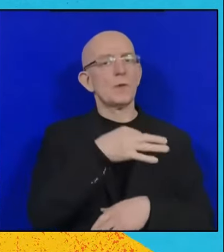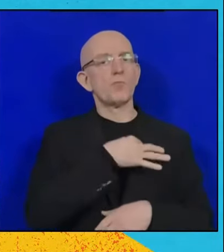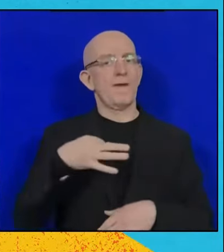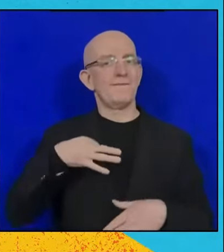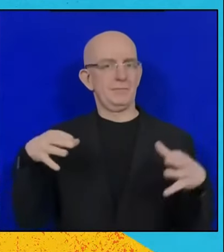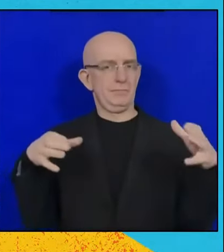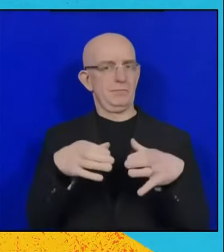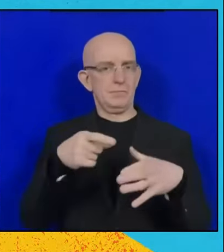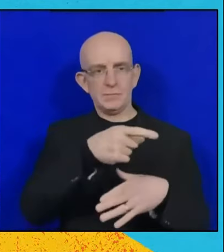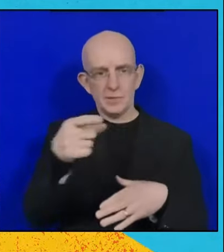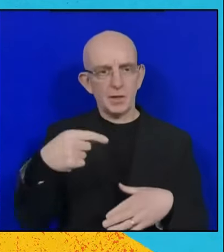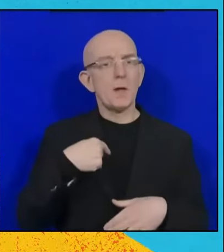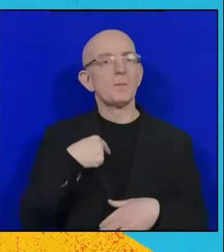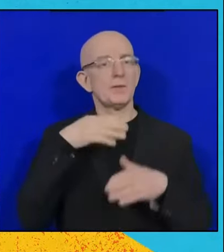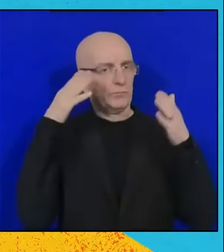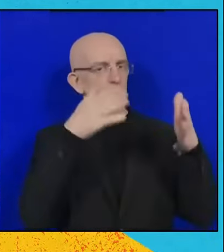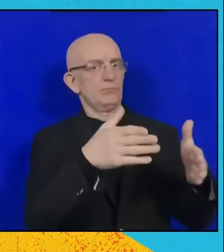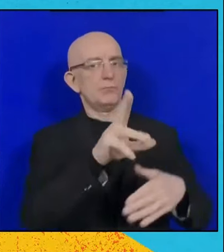online.